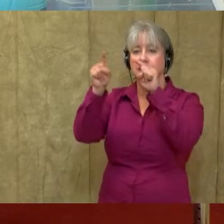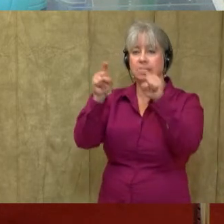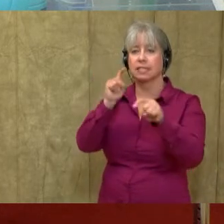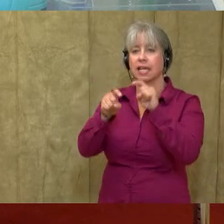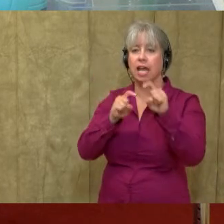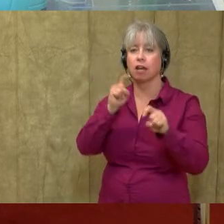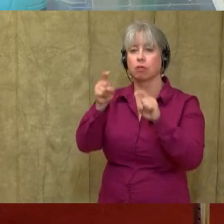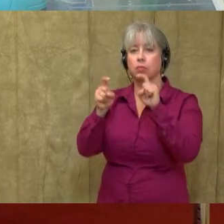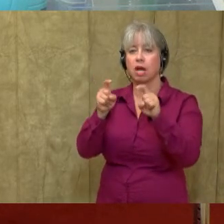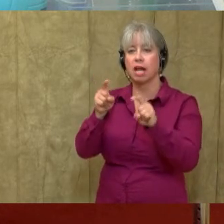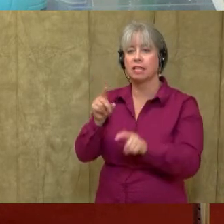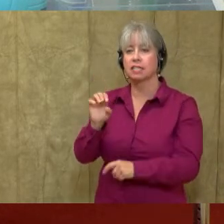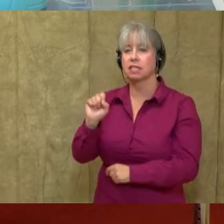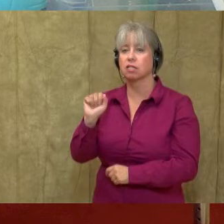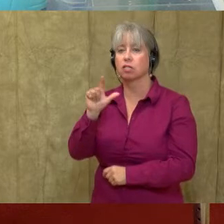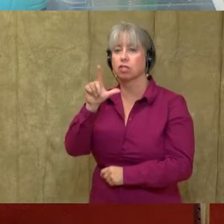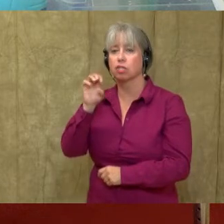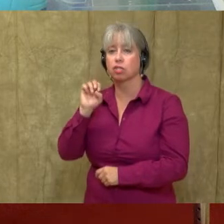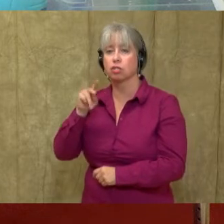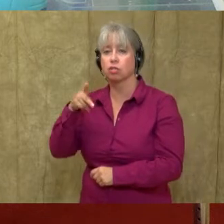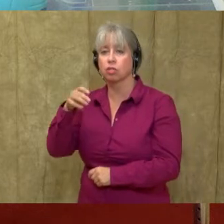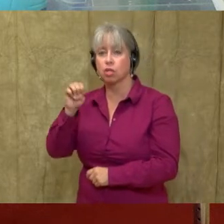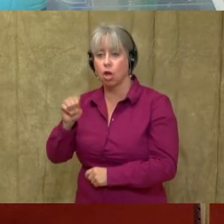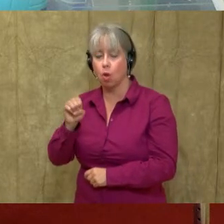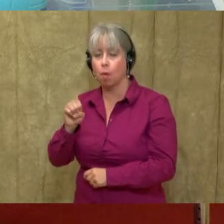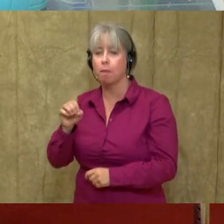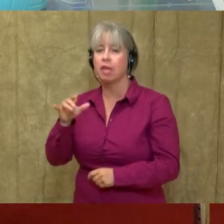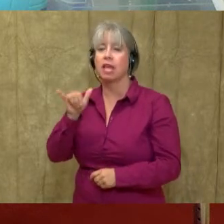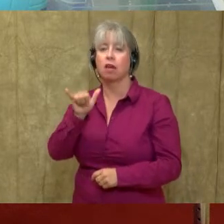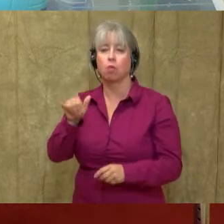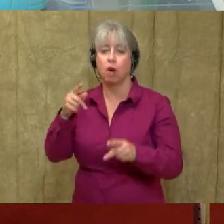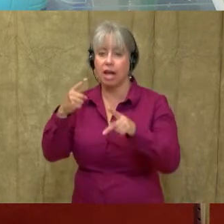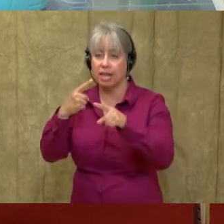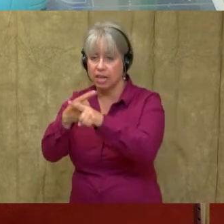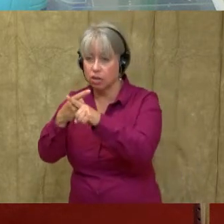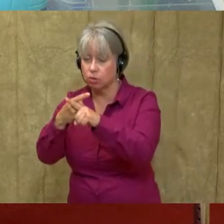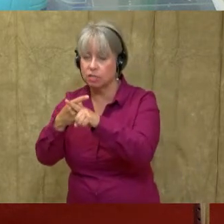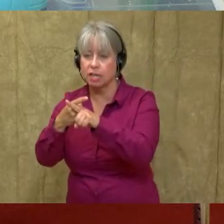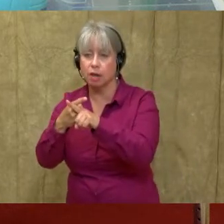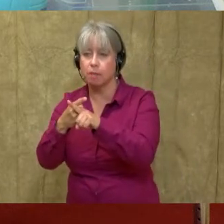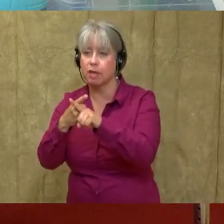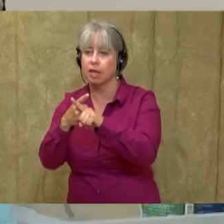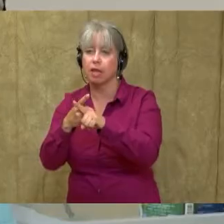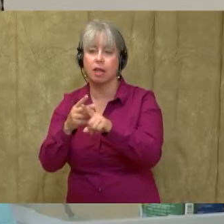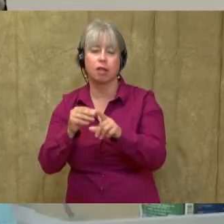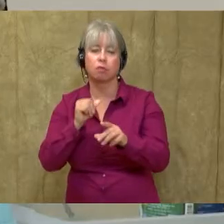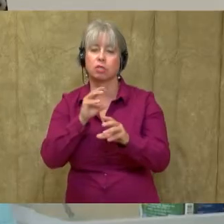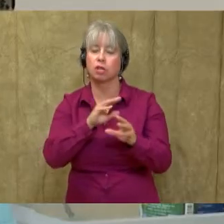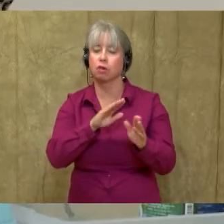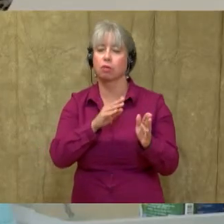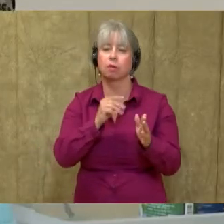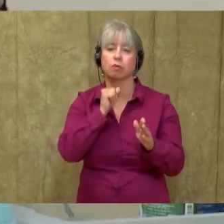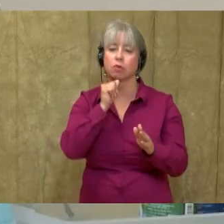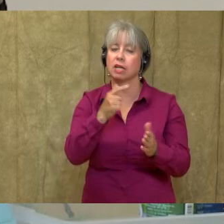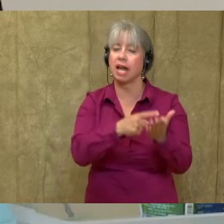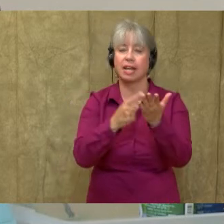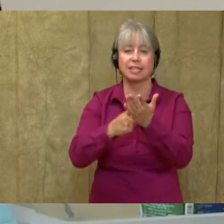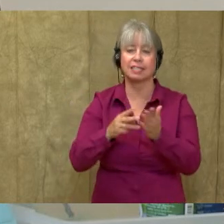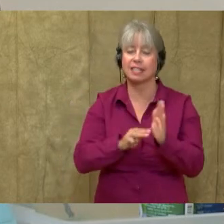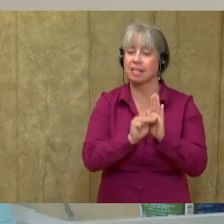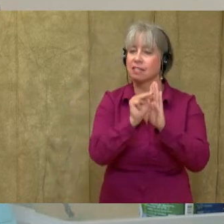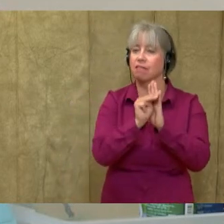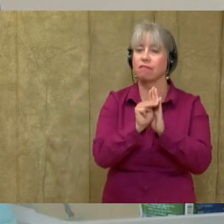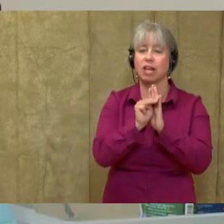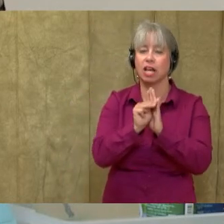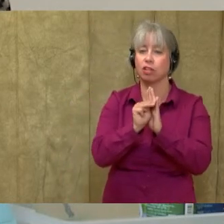and y-intercept. So we're moving out of volume. We probably won't have another water example, but we're still going to have fun. So make sure that you tune